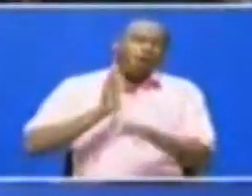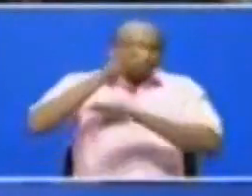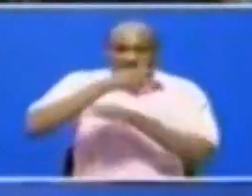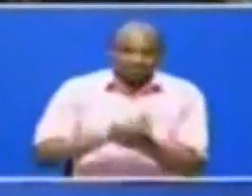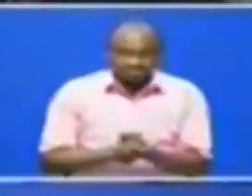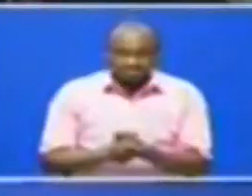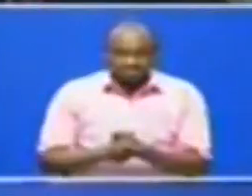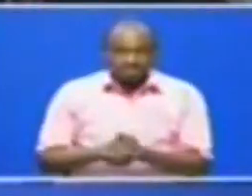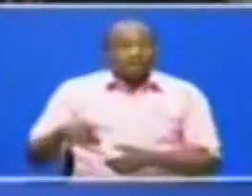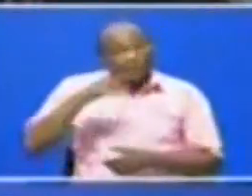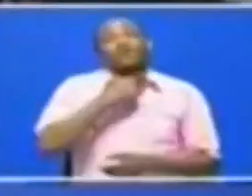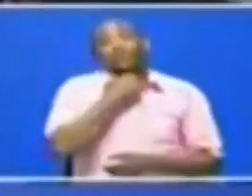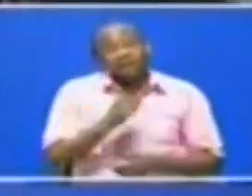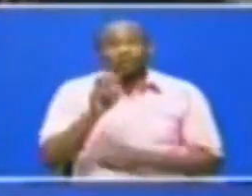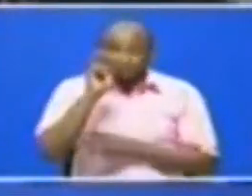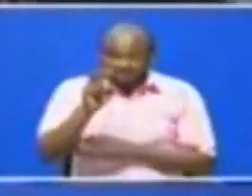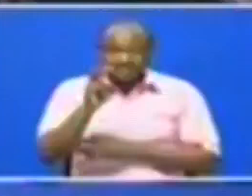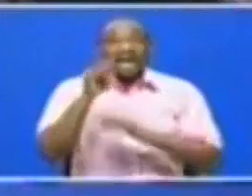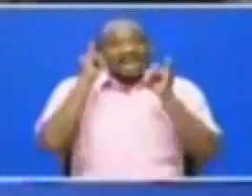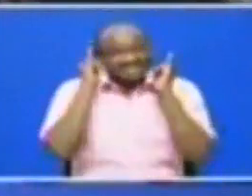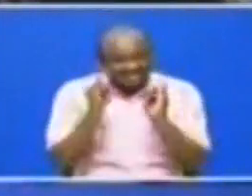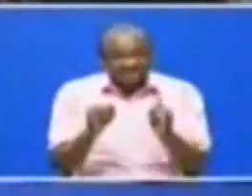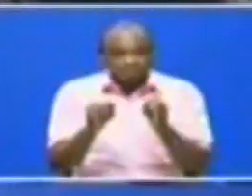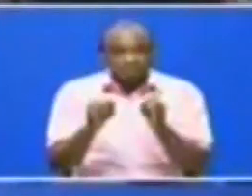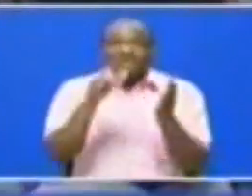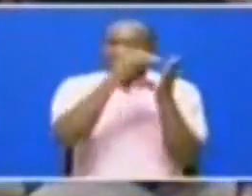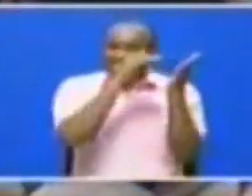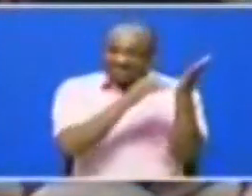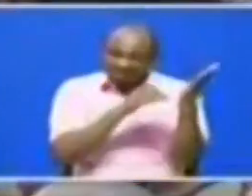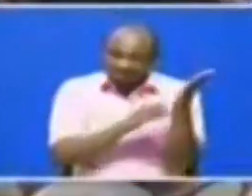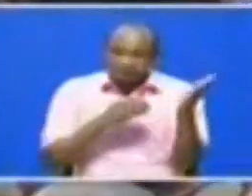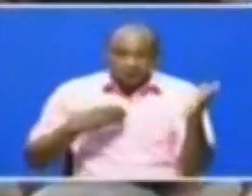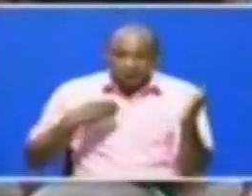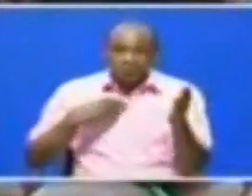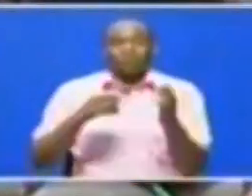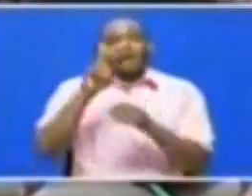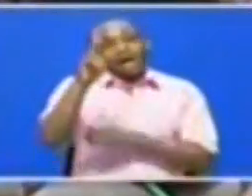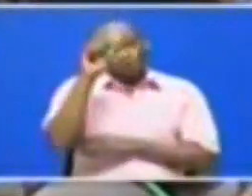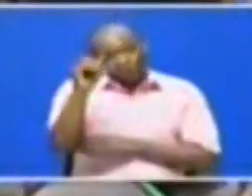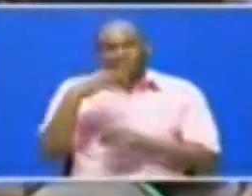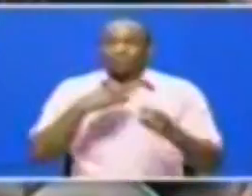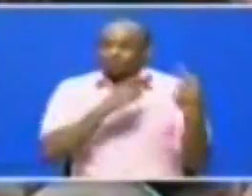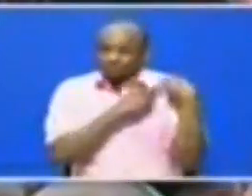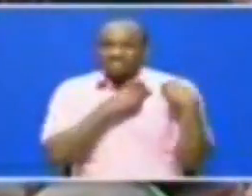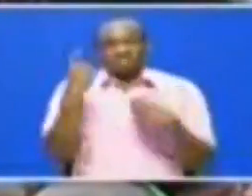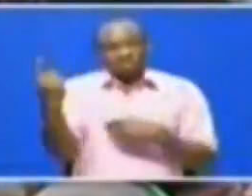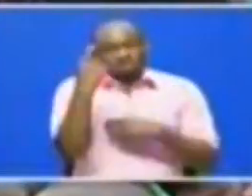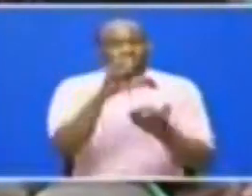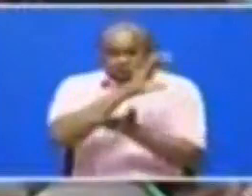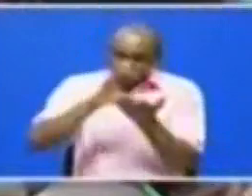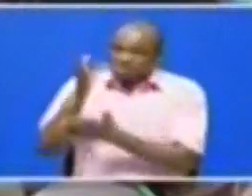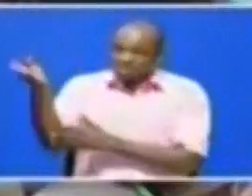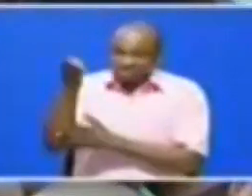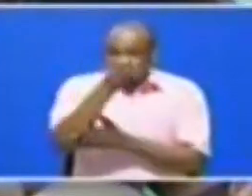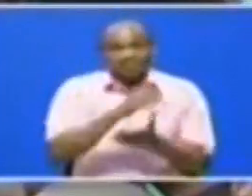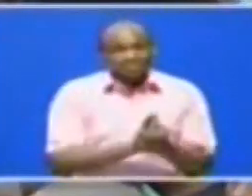We want to see a brand new list of returning officers in each of the constituencies.